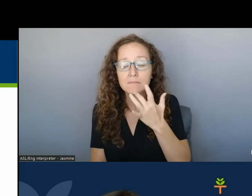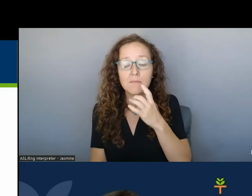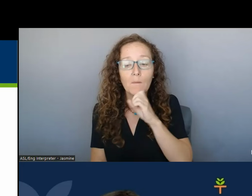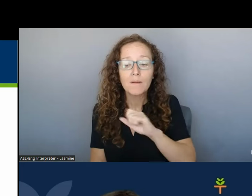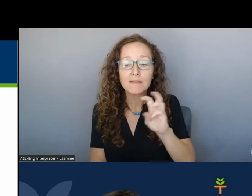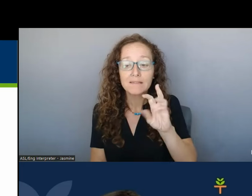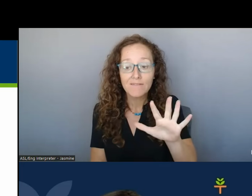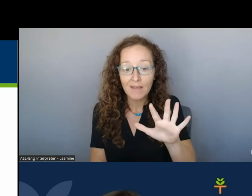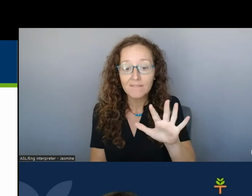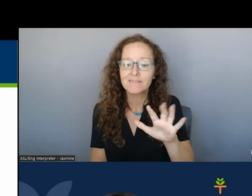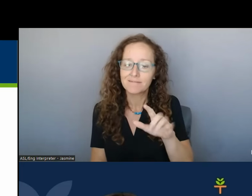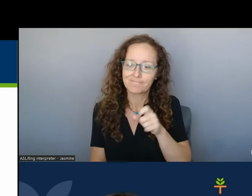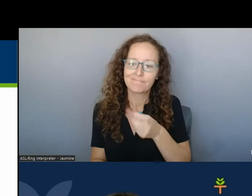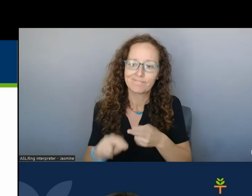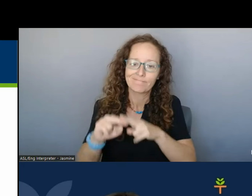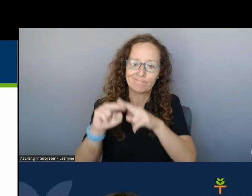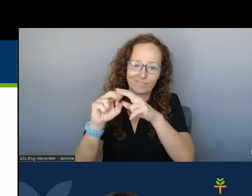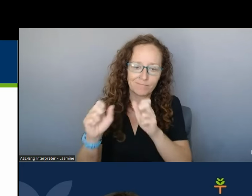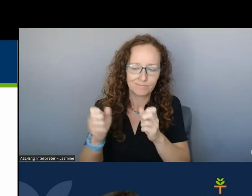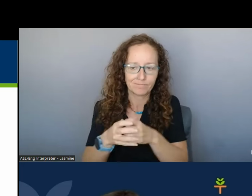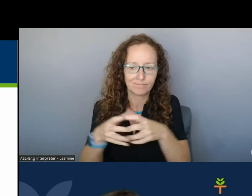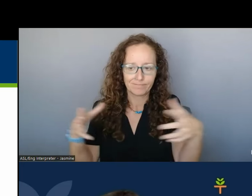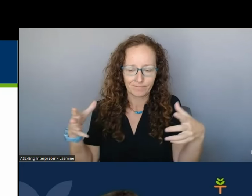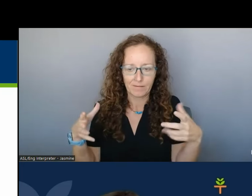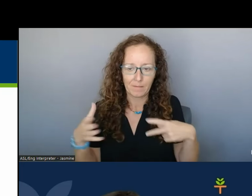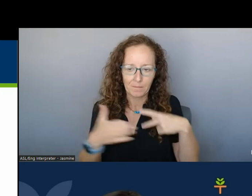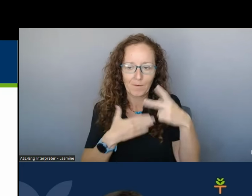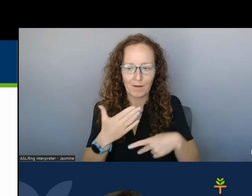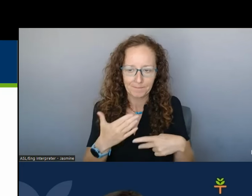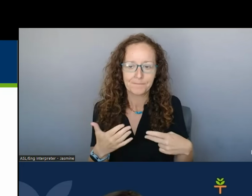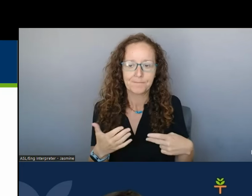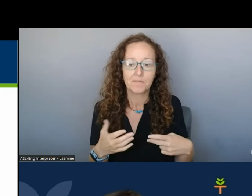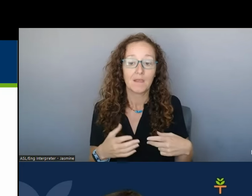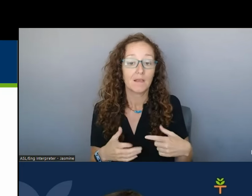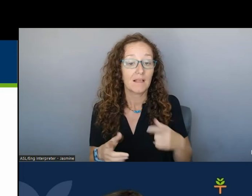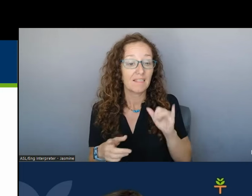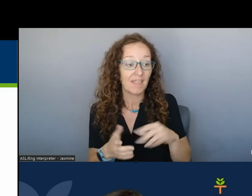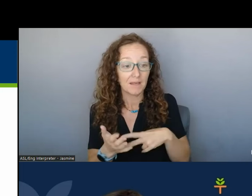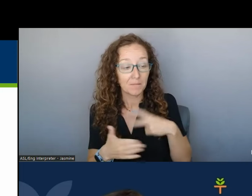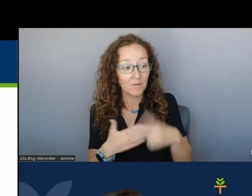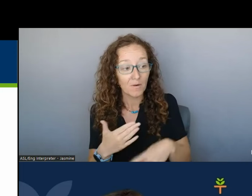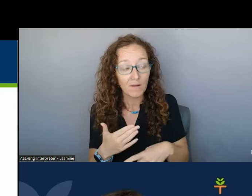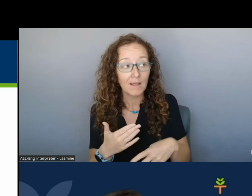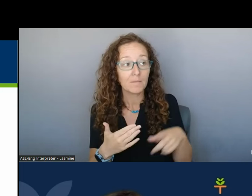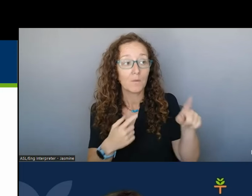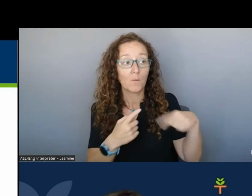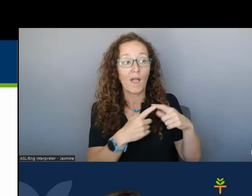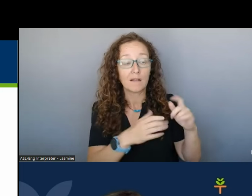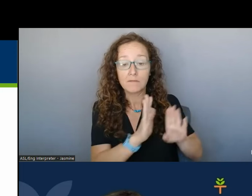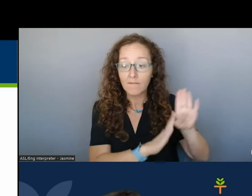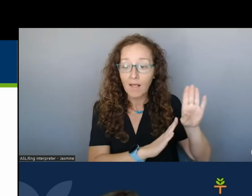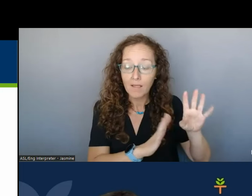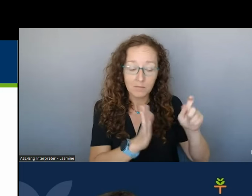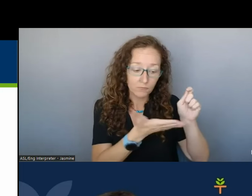program it was never intended to cover 100% of medical expenses or long-term care